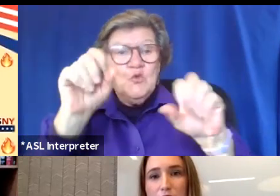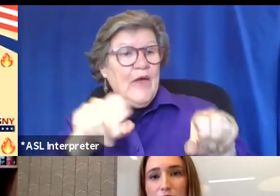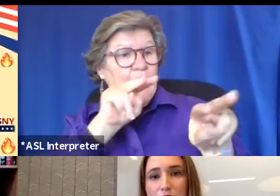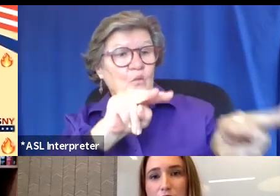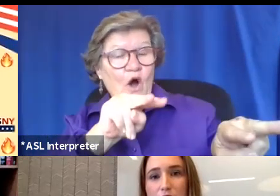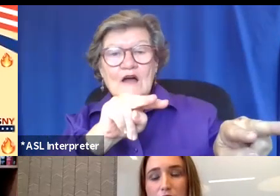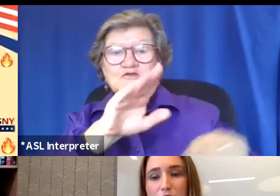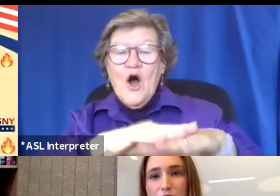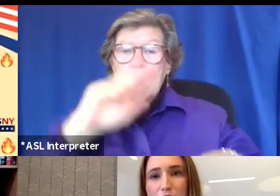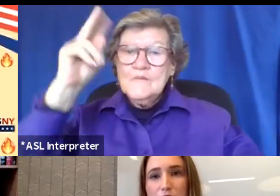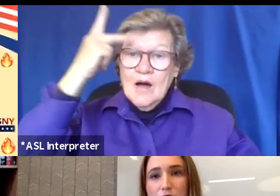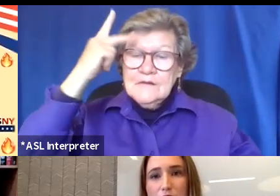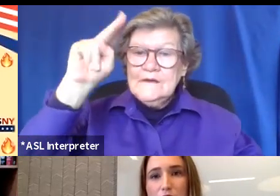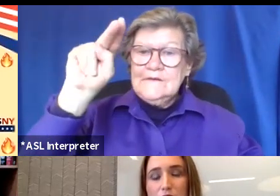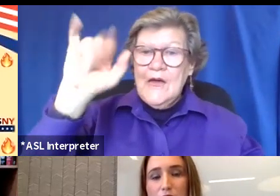on